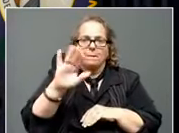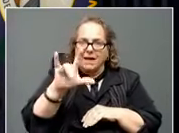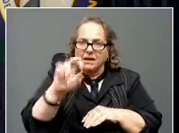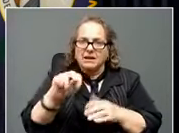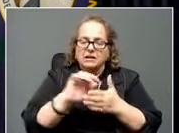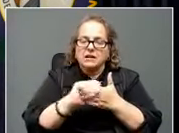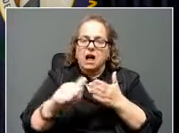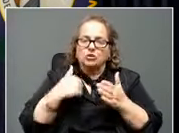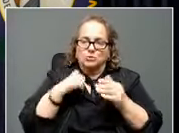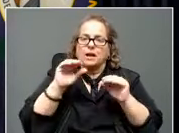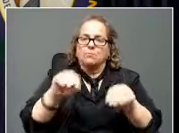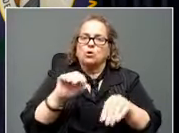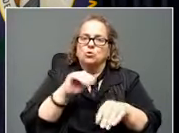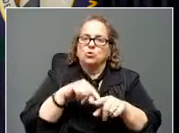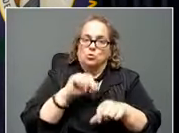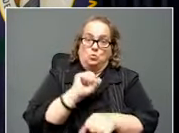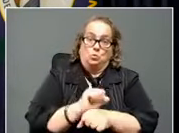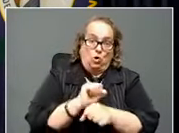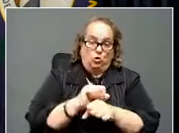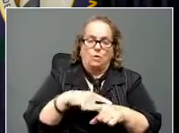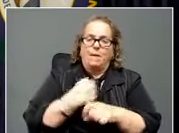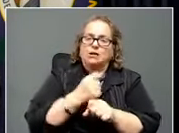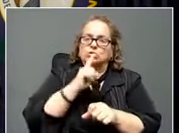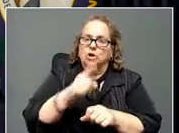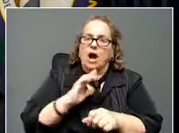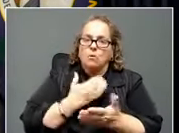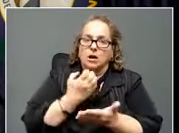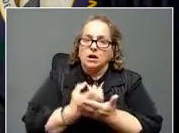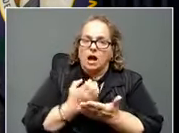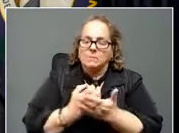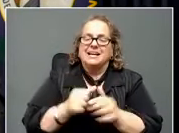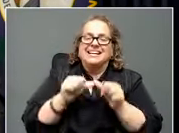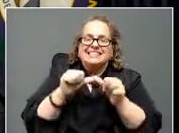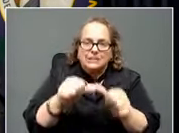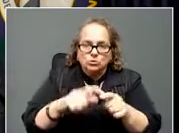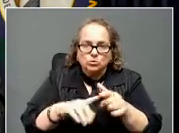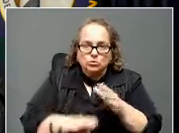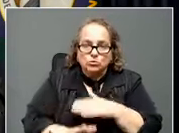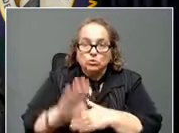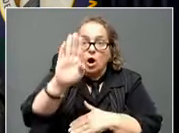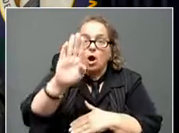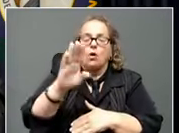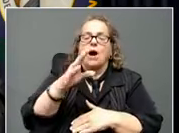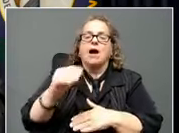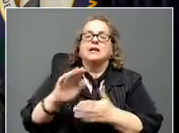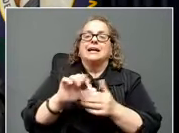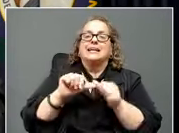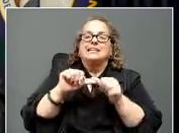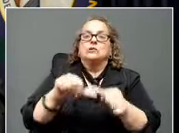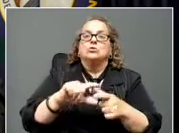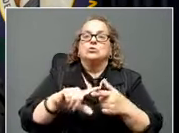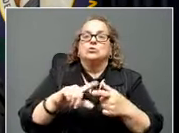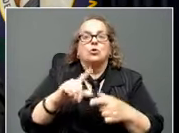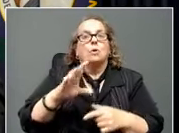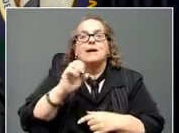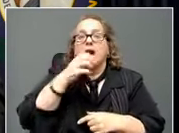economy continues to grow, continues to stay hot, and as we like to say, you know, the buckle up, we're going